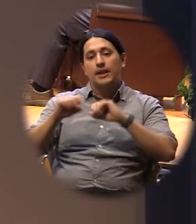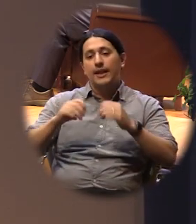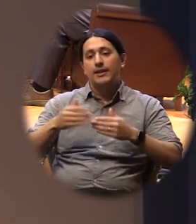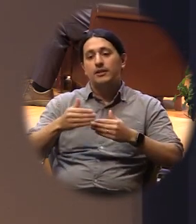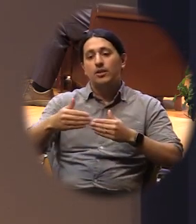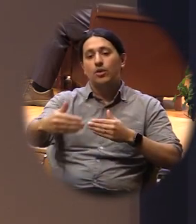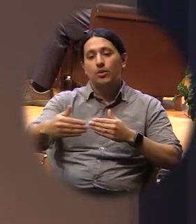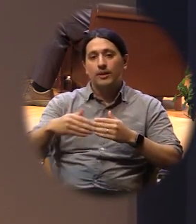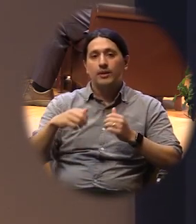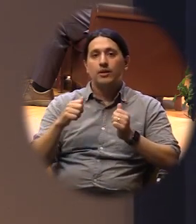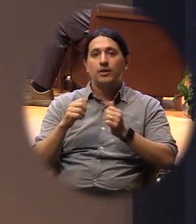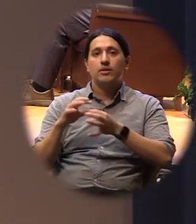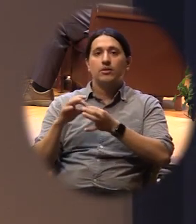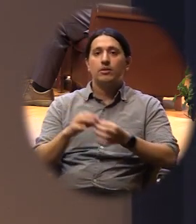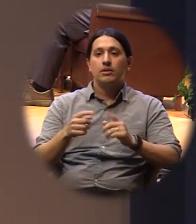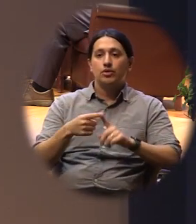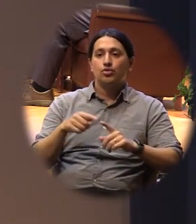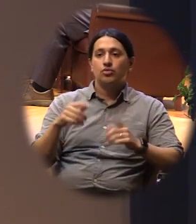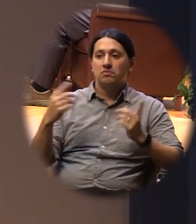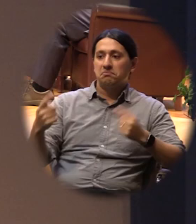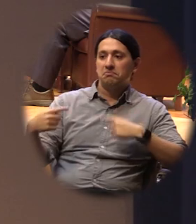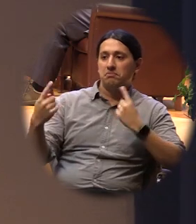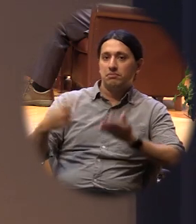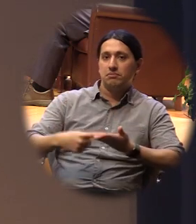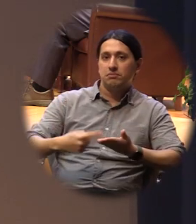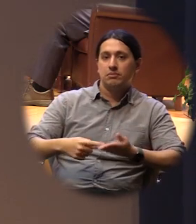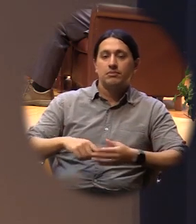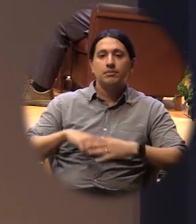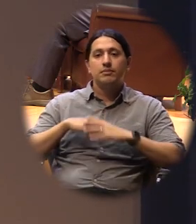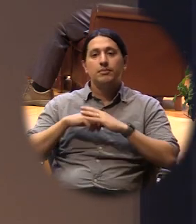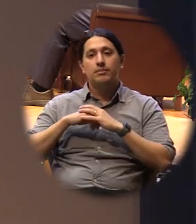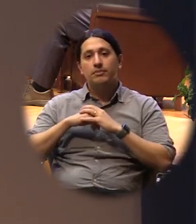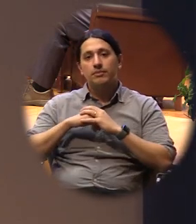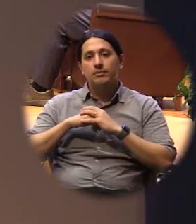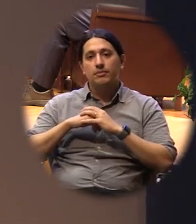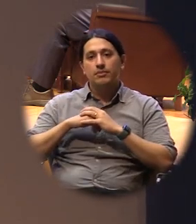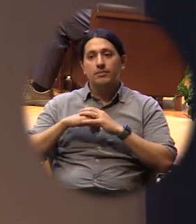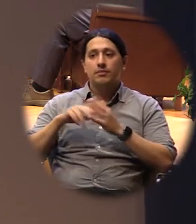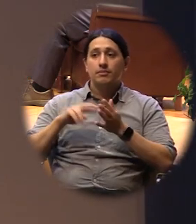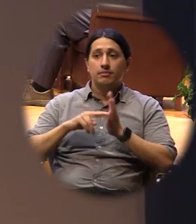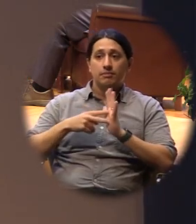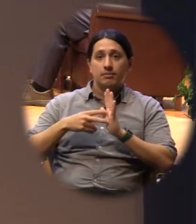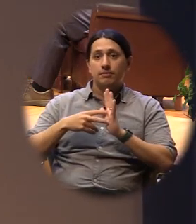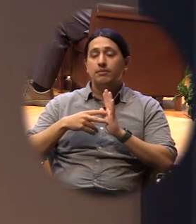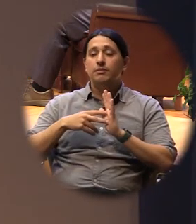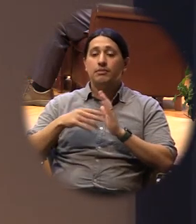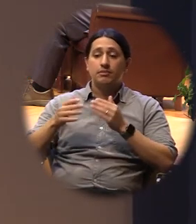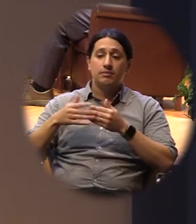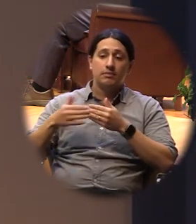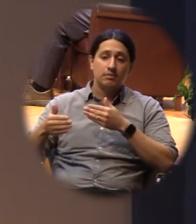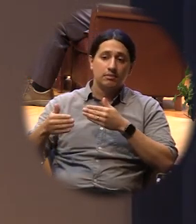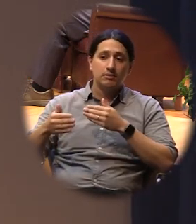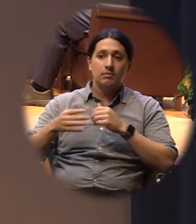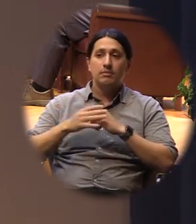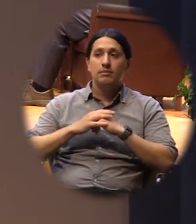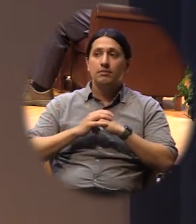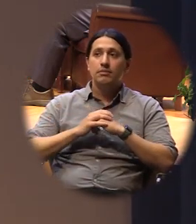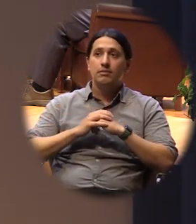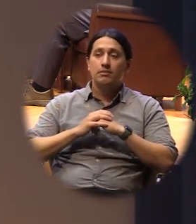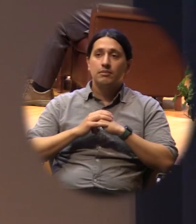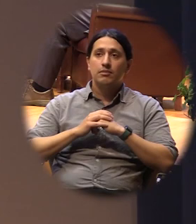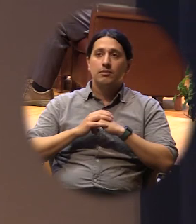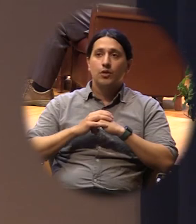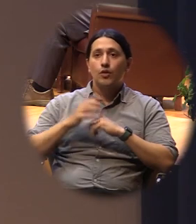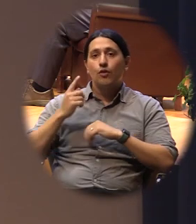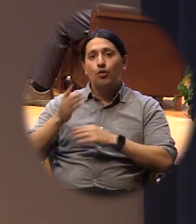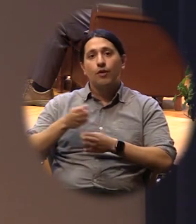these issues? And so I may just modify that a bit to say, are there, looking ahead and sort of where, you know, fields of